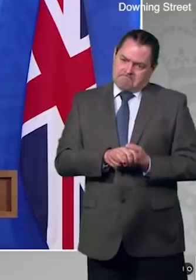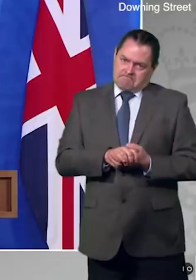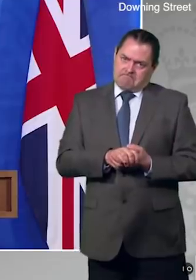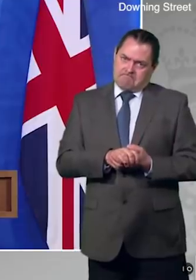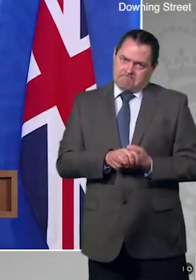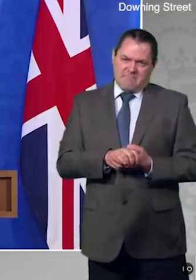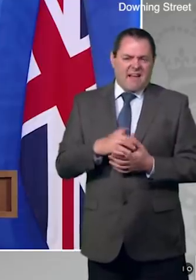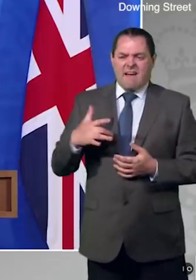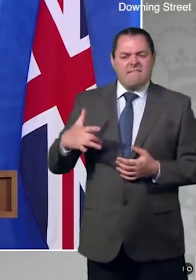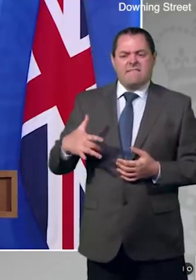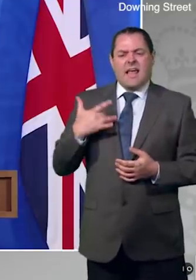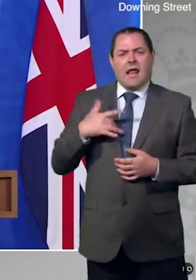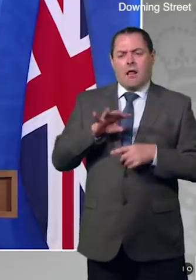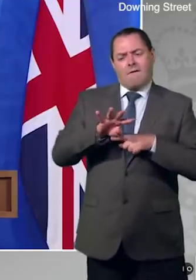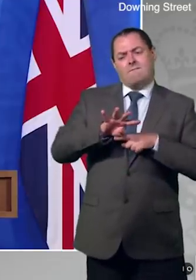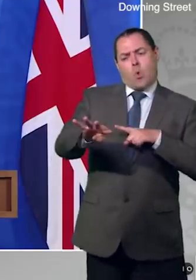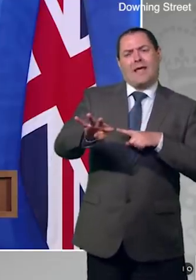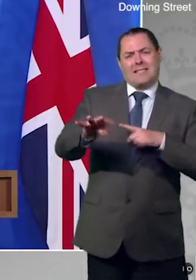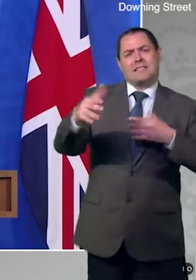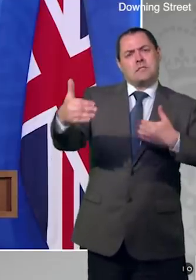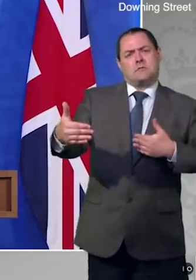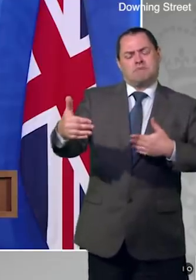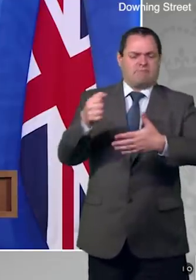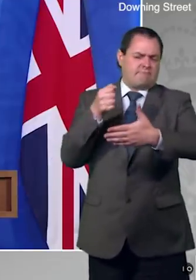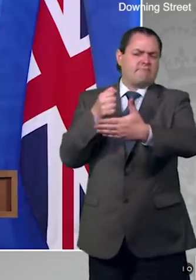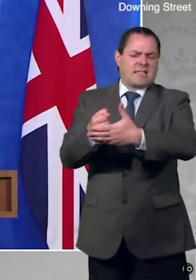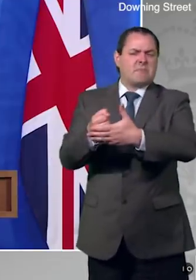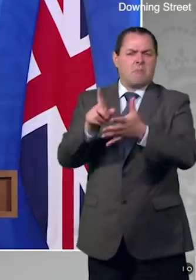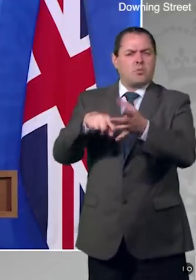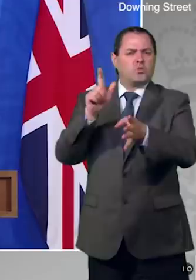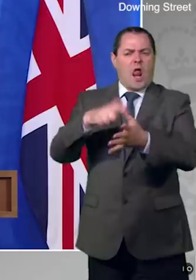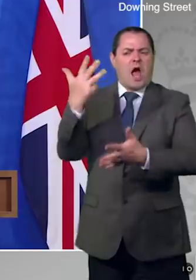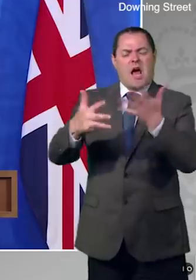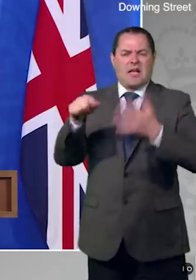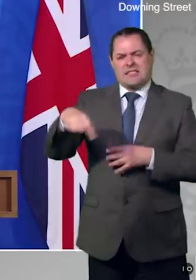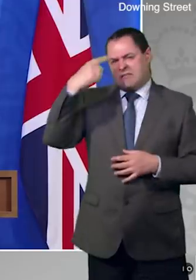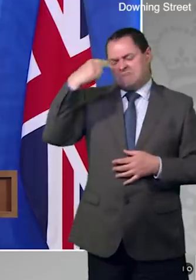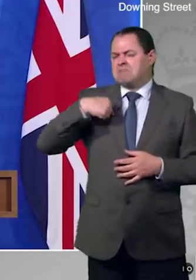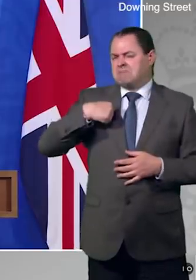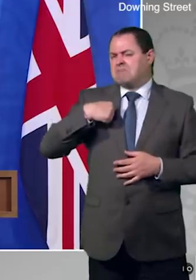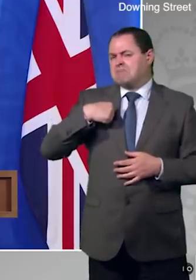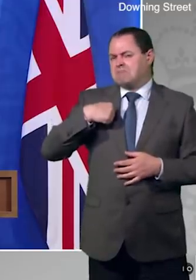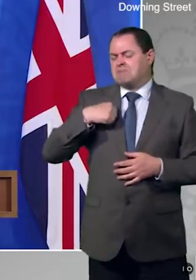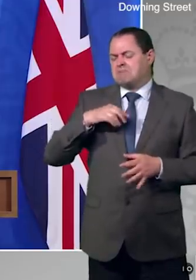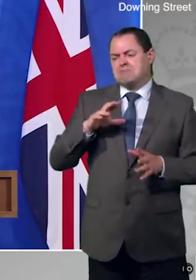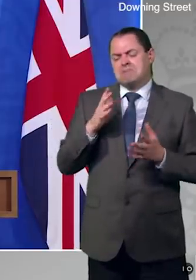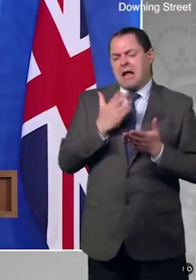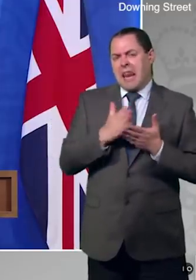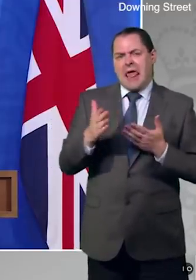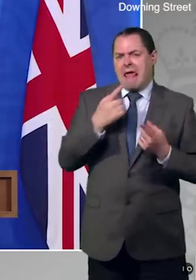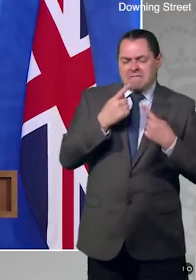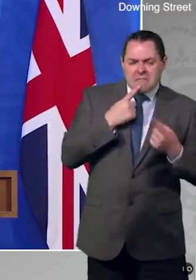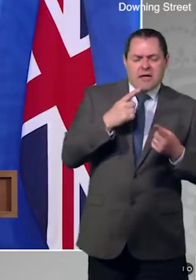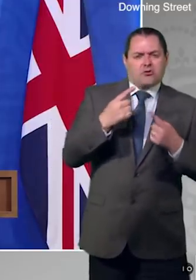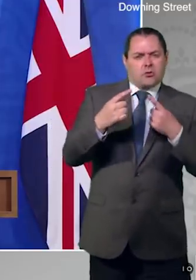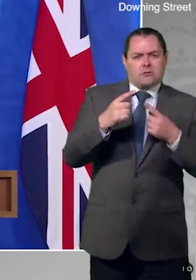4 weeks, and we won't need to go beyond July the 19th. It's unmistakably clear the vaccines are